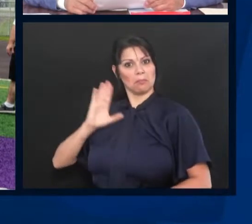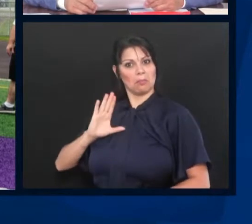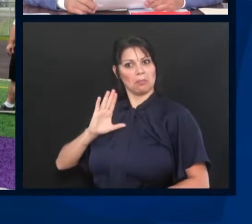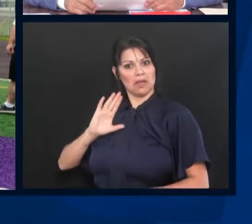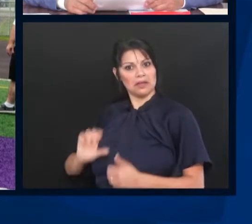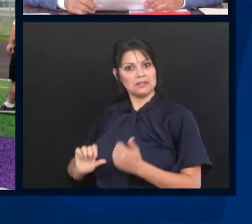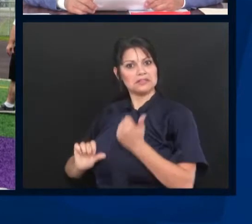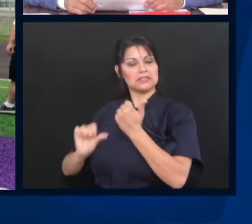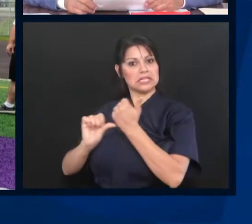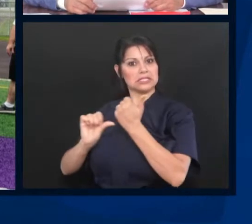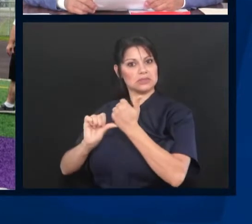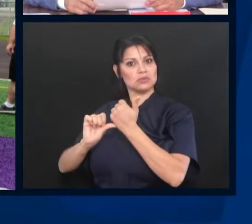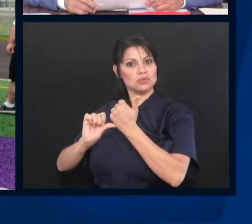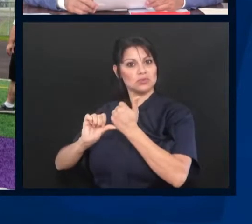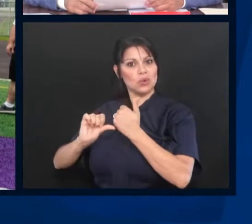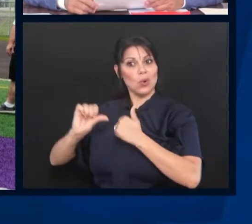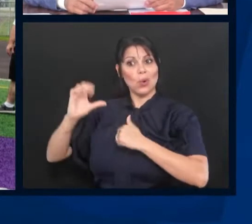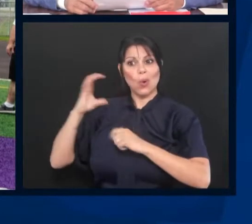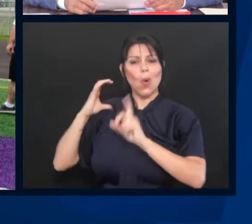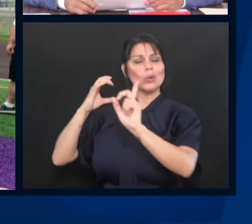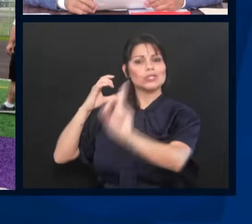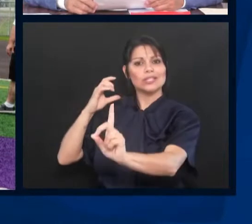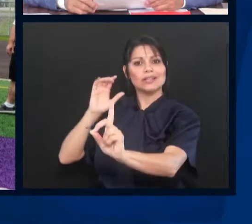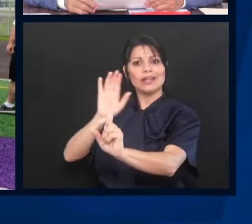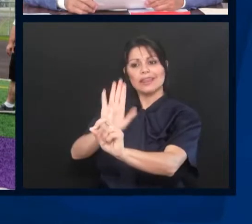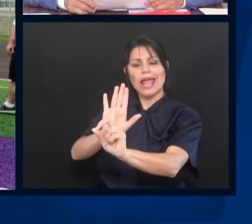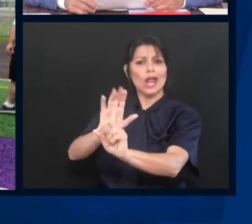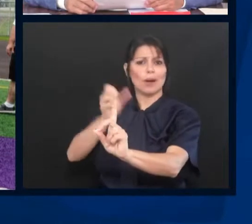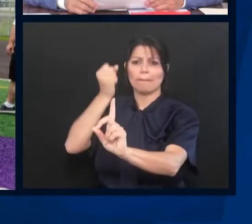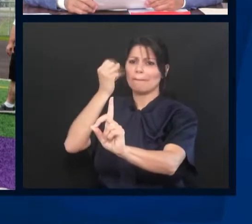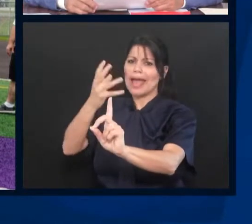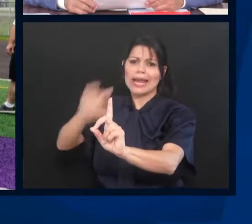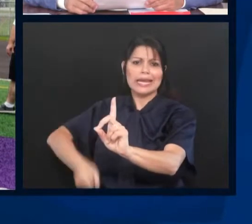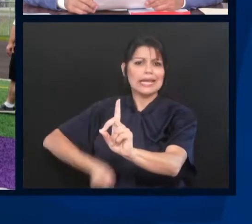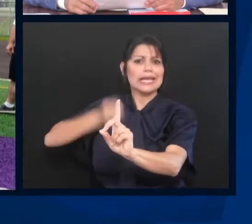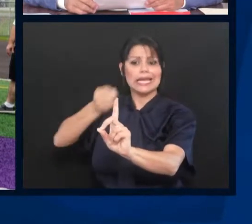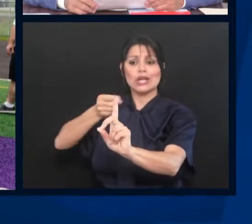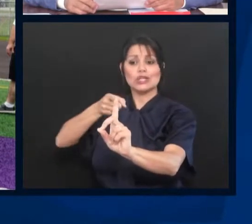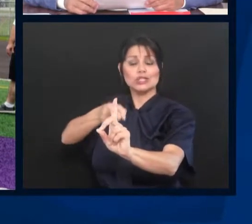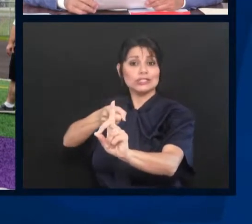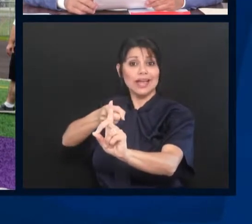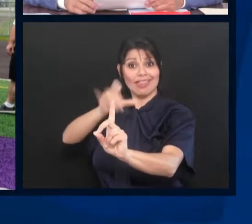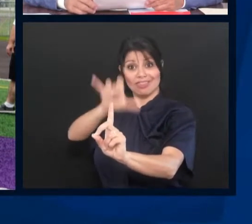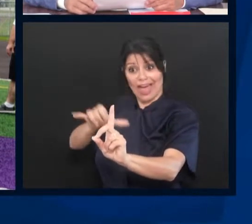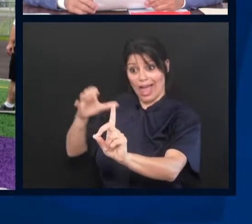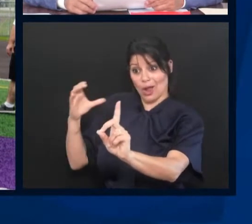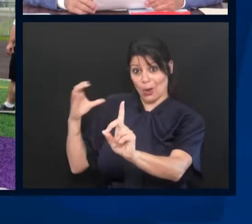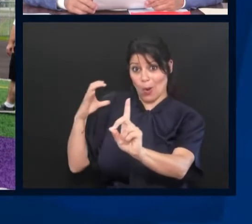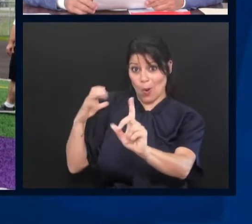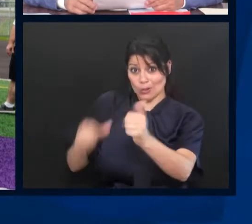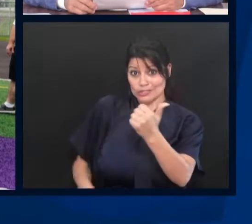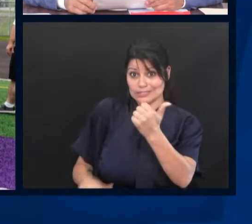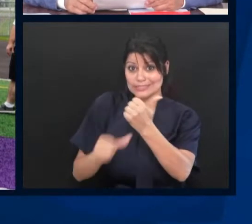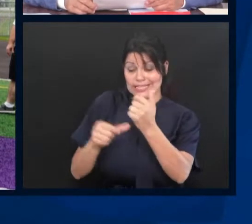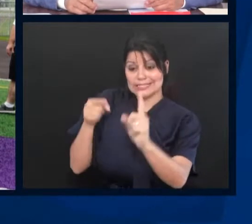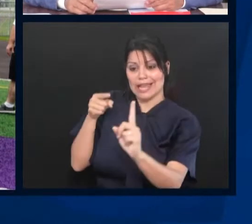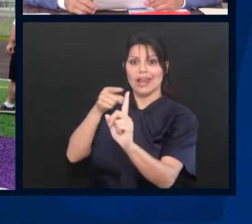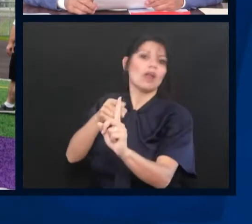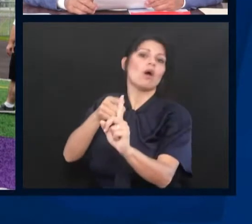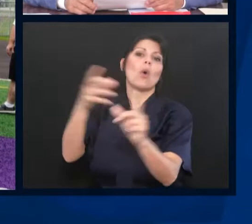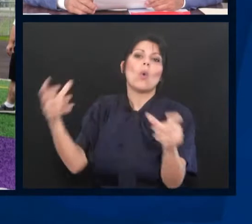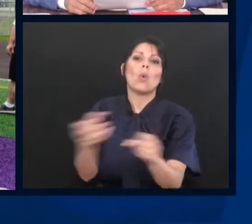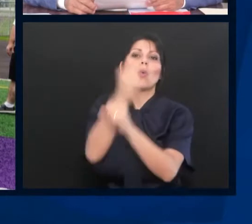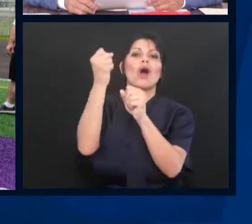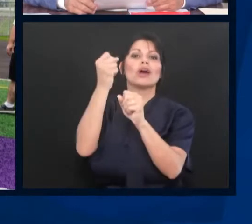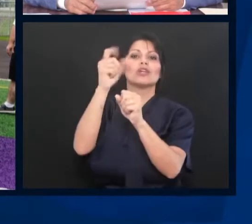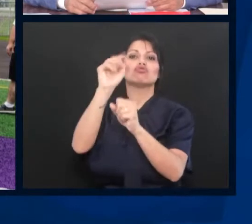been a volunteer coach there for many decades won one of our giant, big, beautiful trucks, and that was